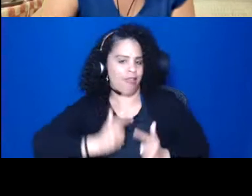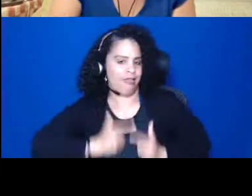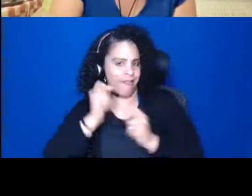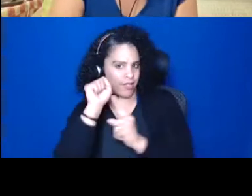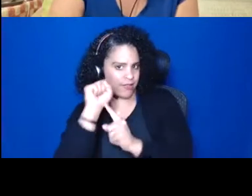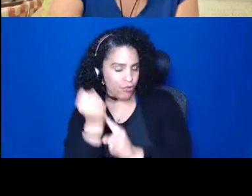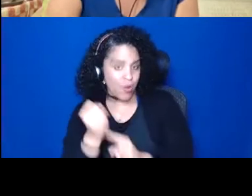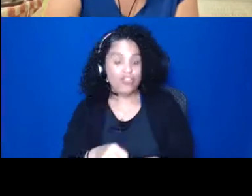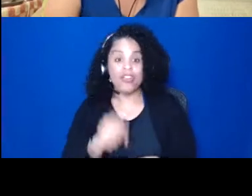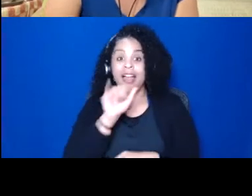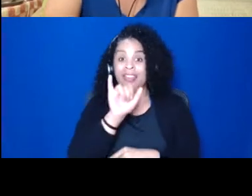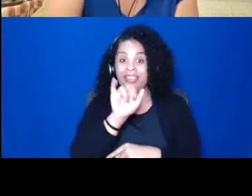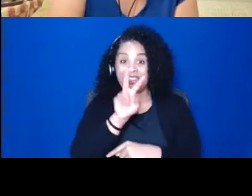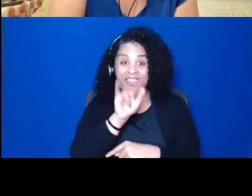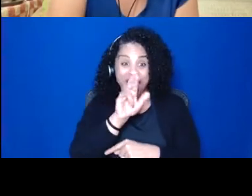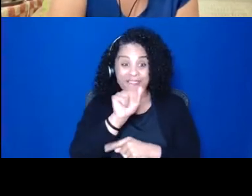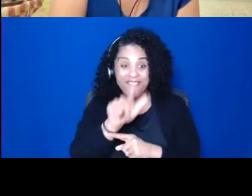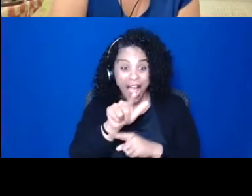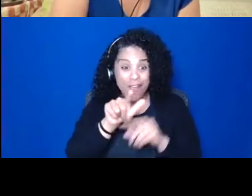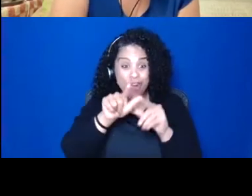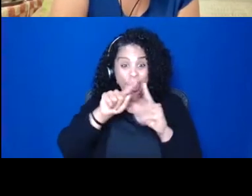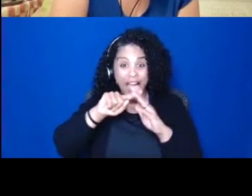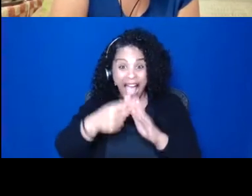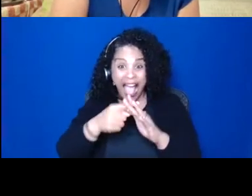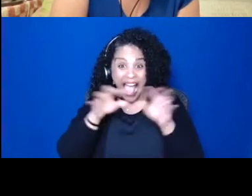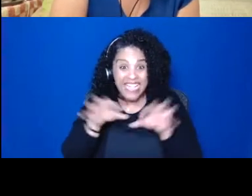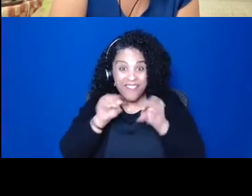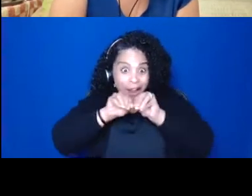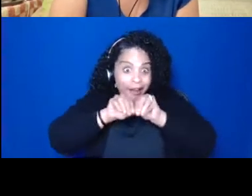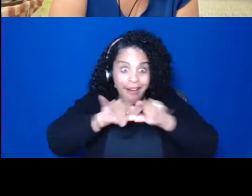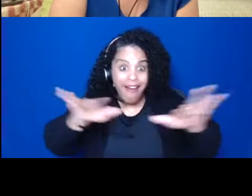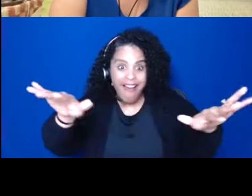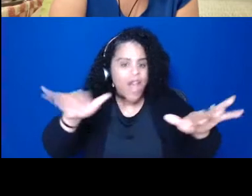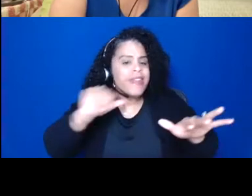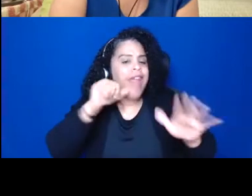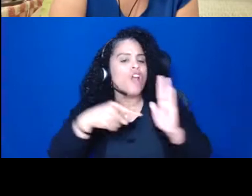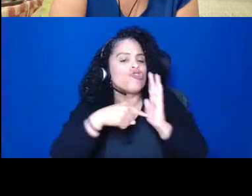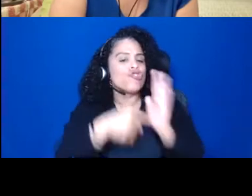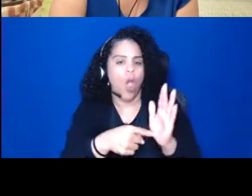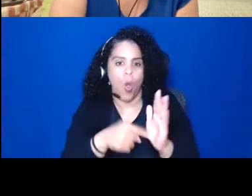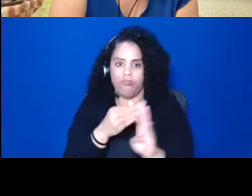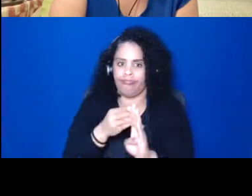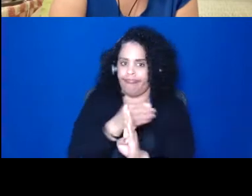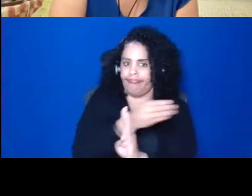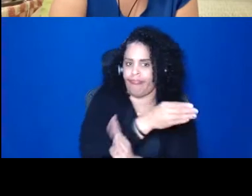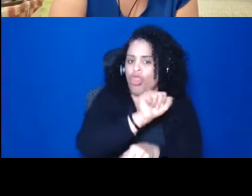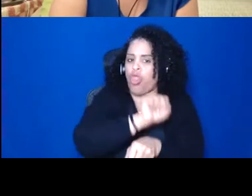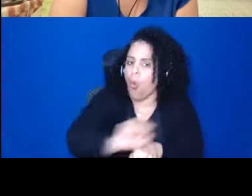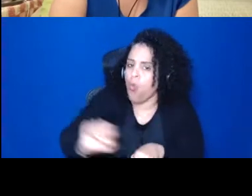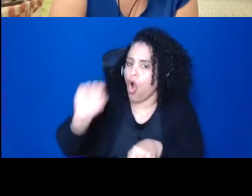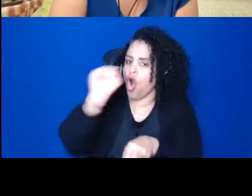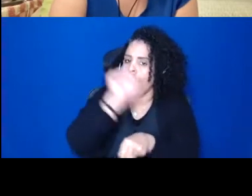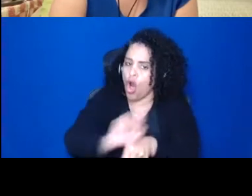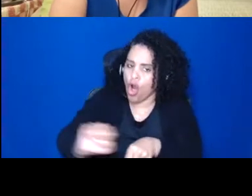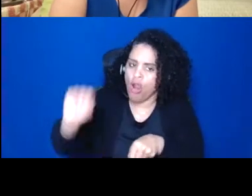viral cochlear implant activation videos don't show is all of the work that the person has to do